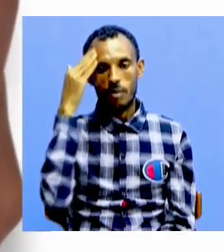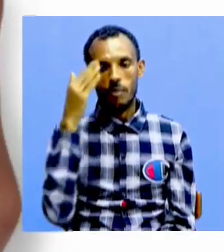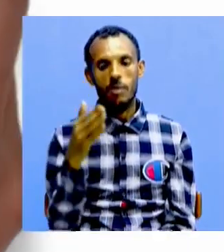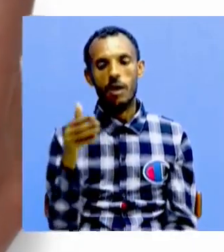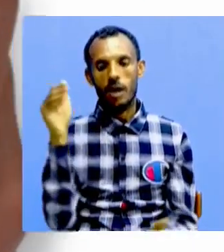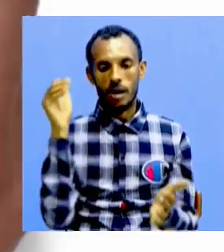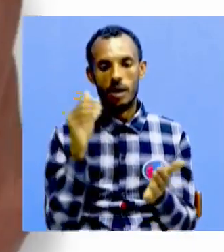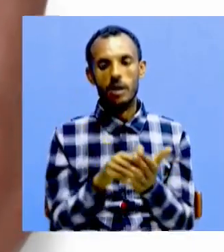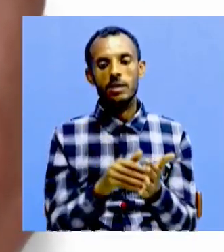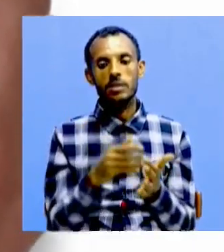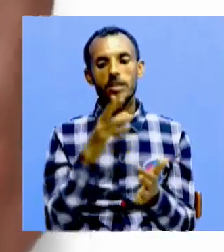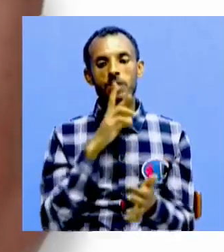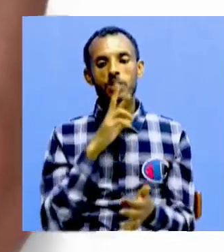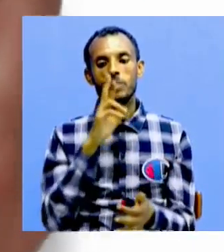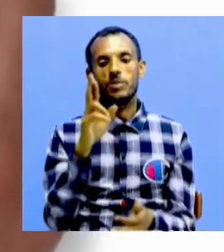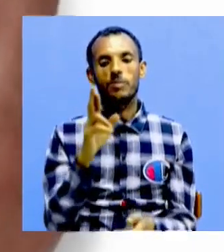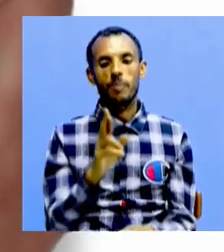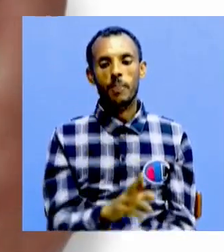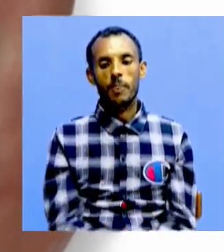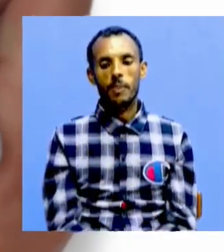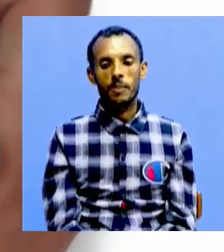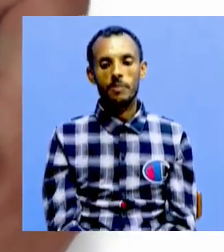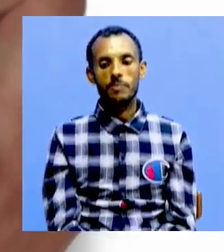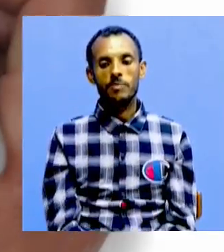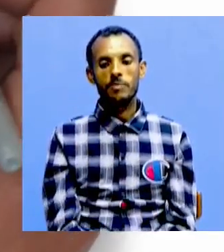again, the truth.